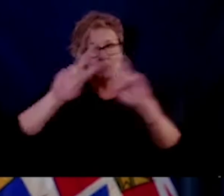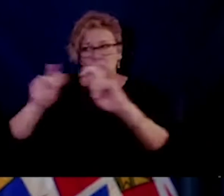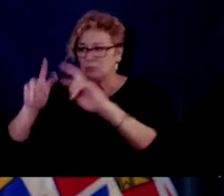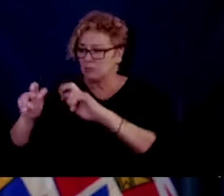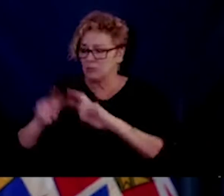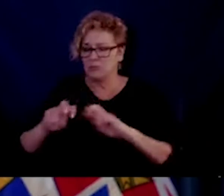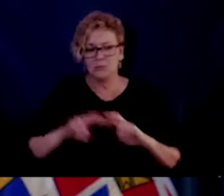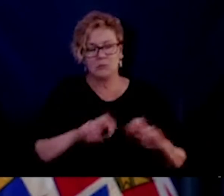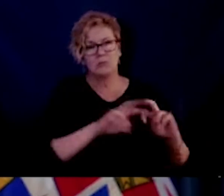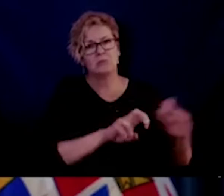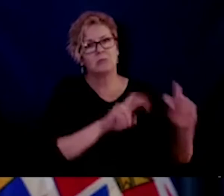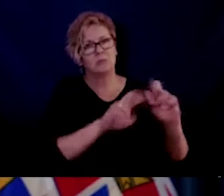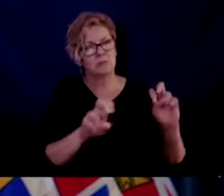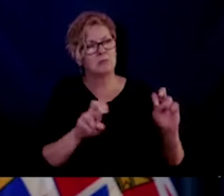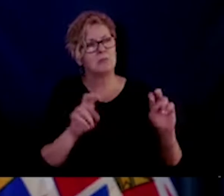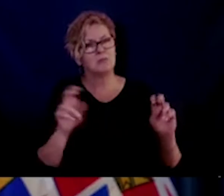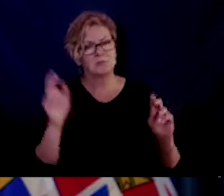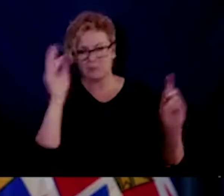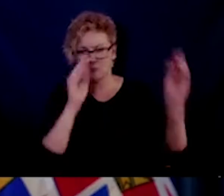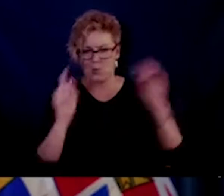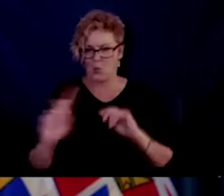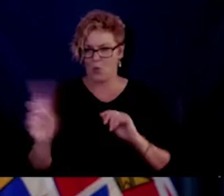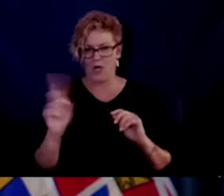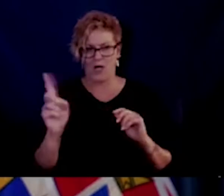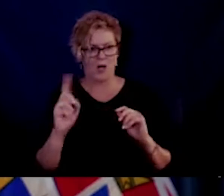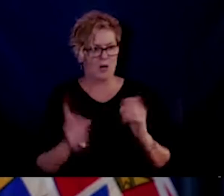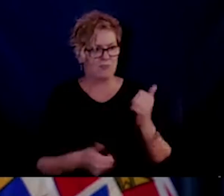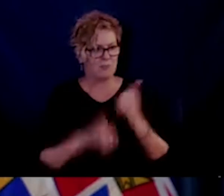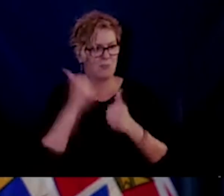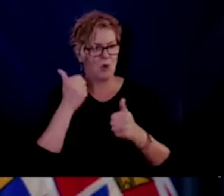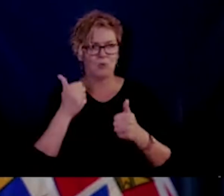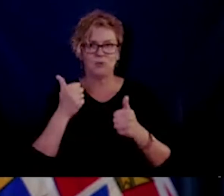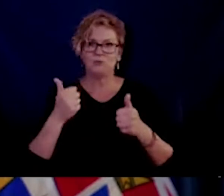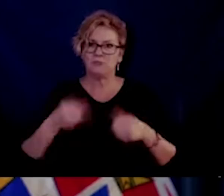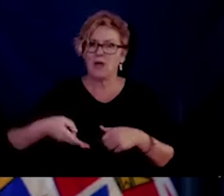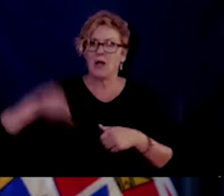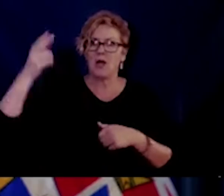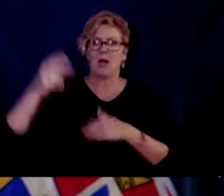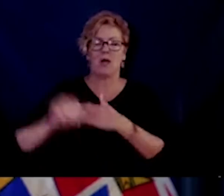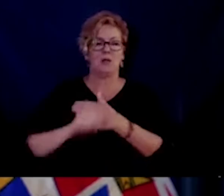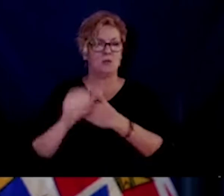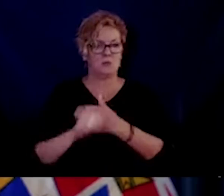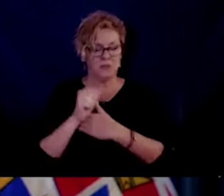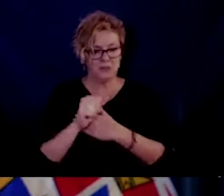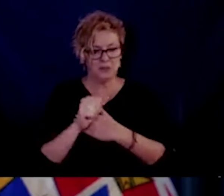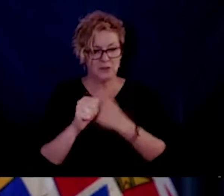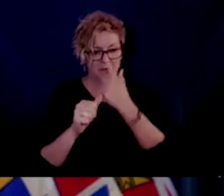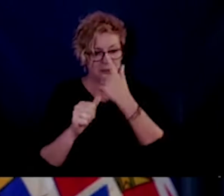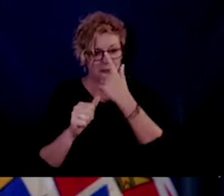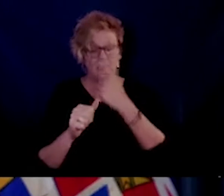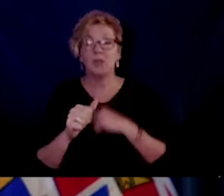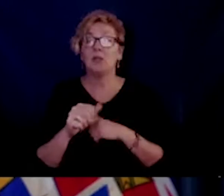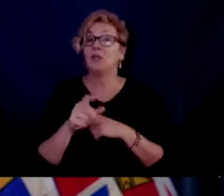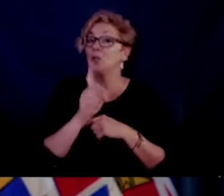yes, it's private gatherings, a large proportion of them that have been led to transmission to larger numbers of people have